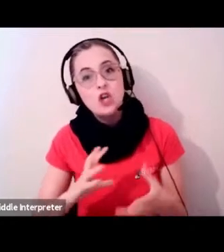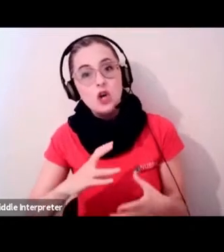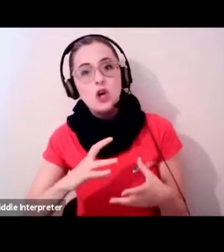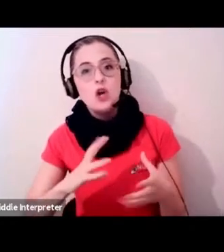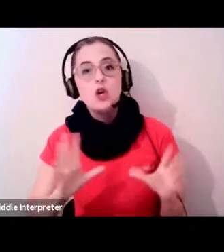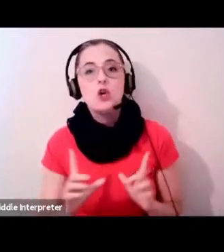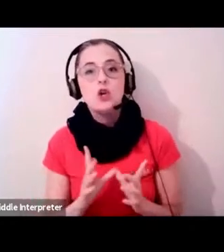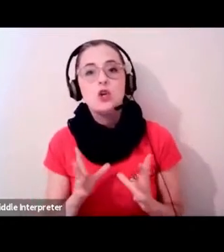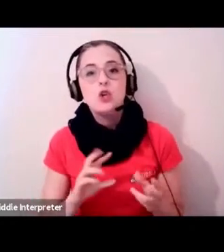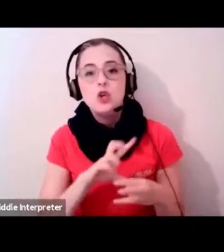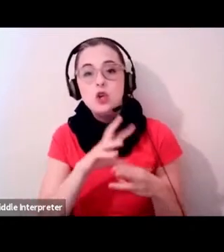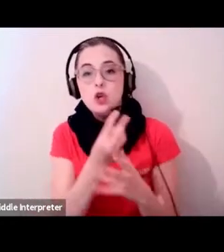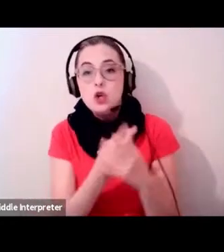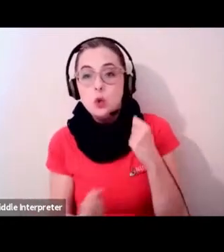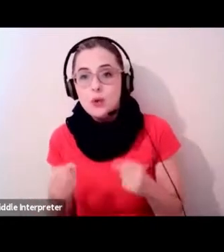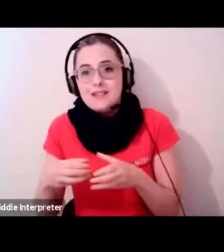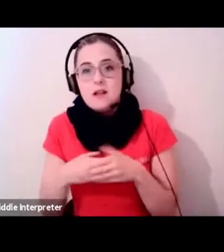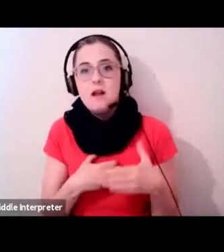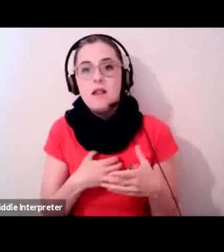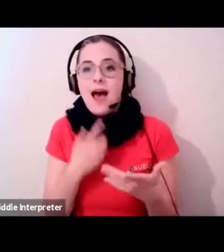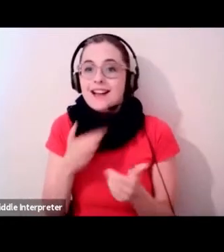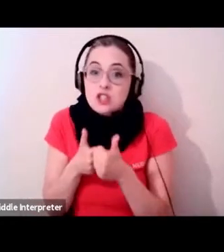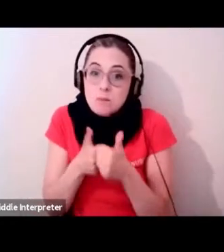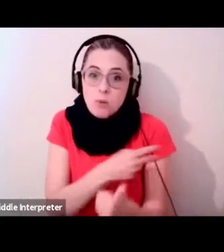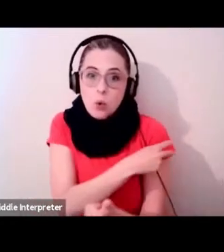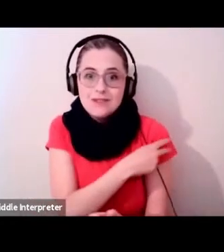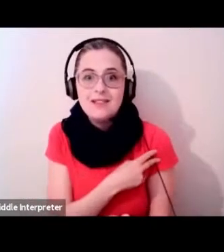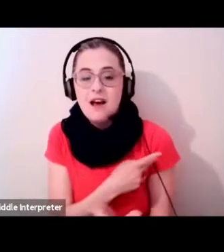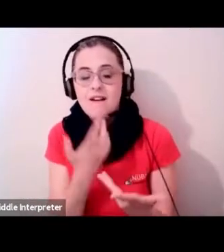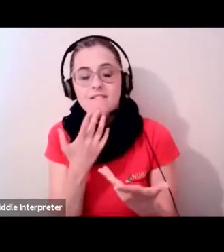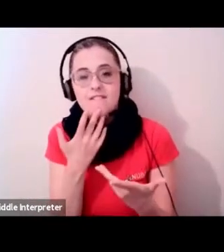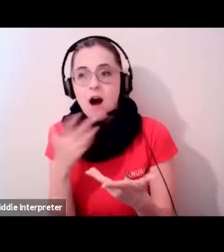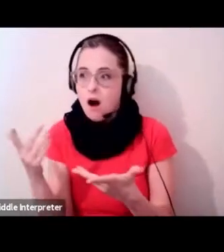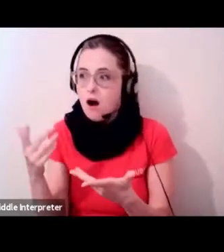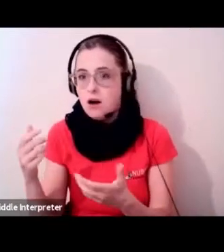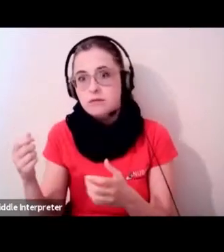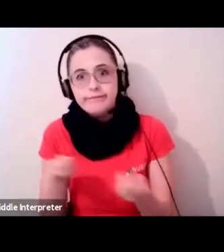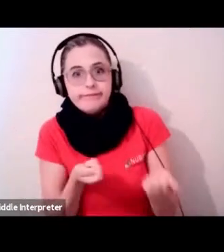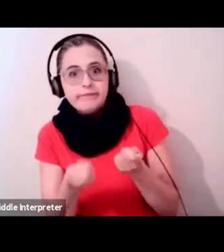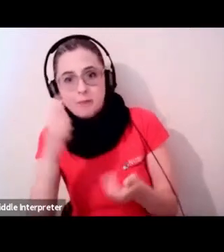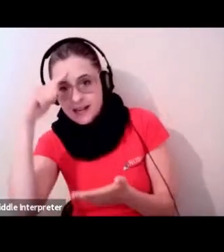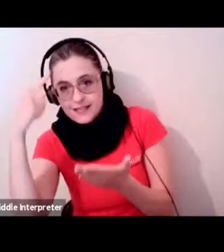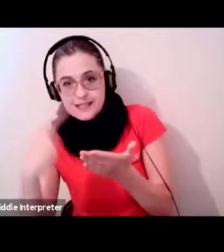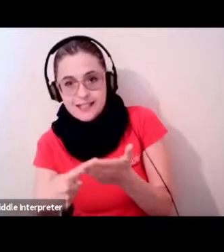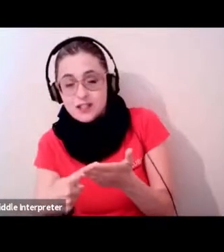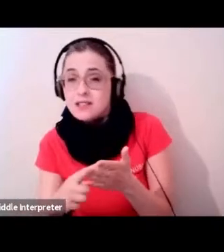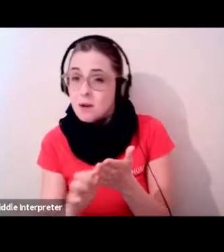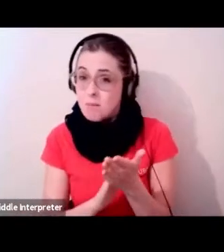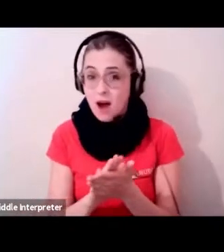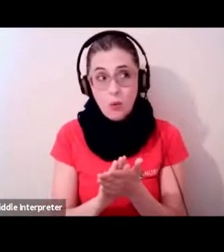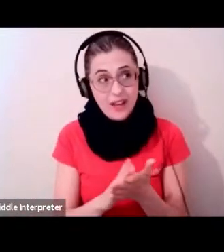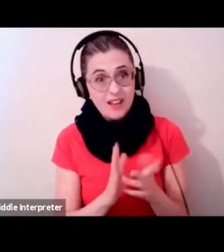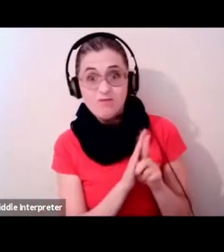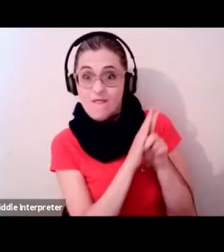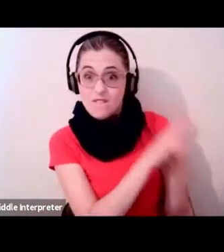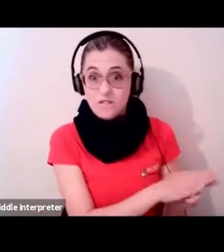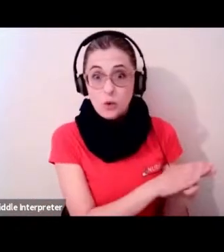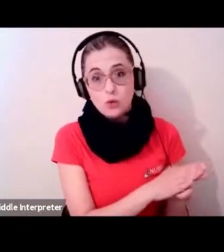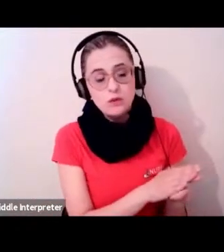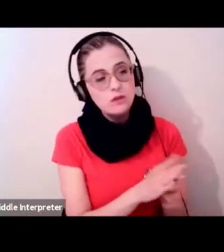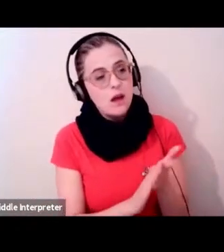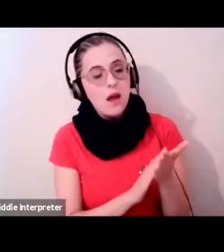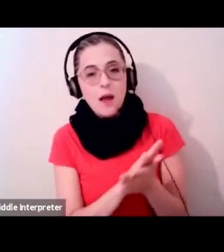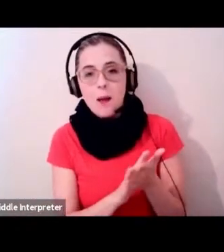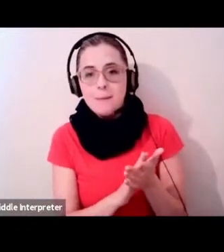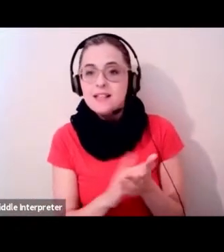and support staff are making the decisions. And you made a huge contribution. We made a huge contribution to keeping people safe in